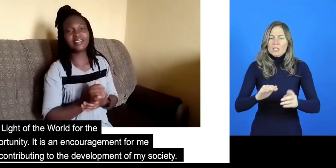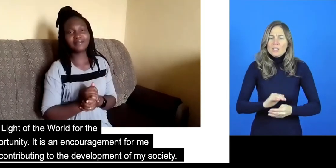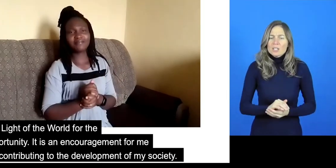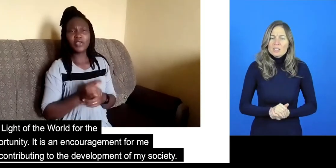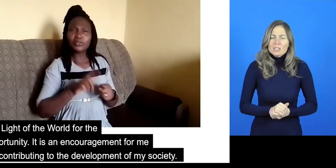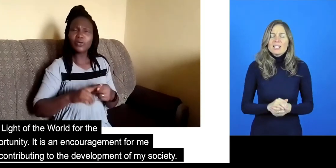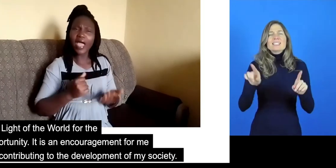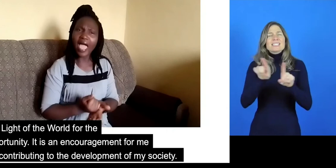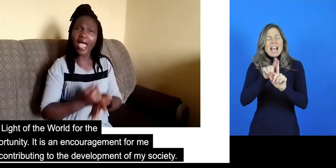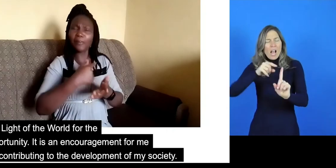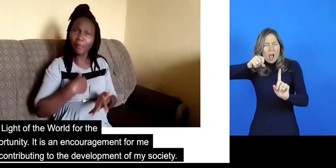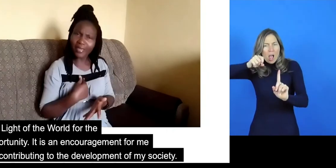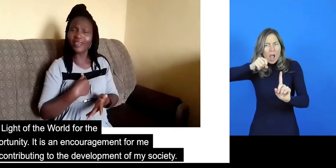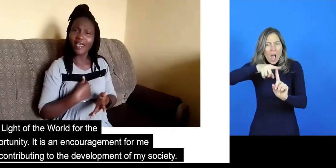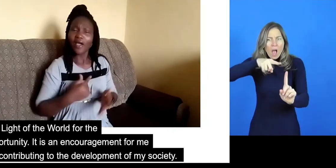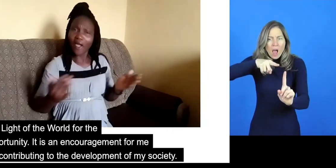catalyst to